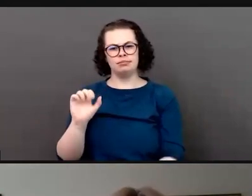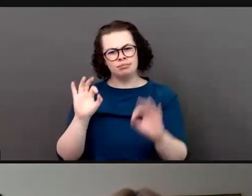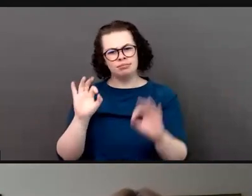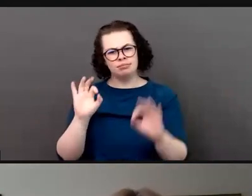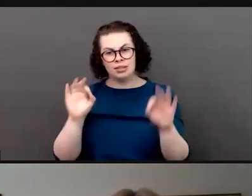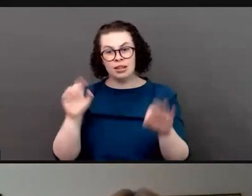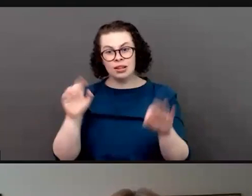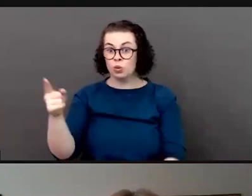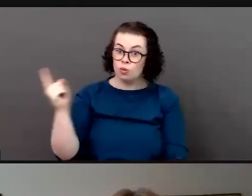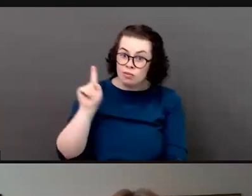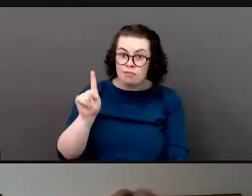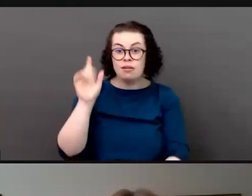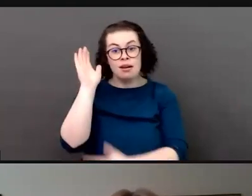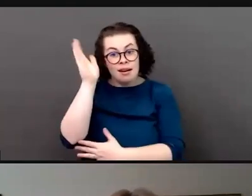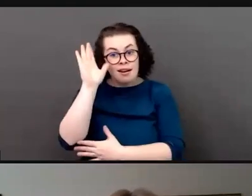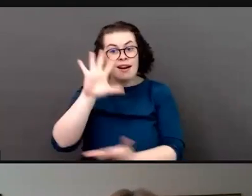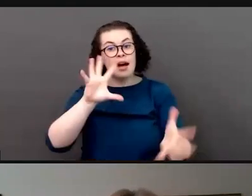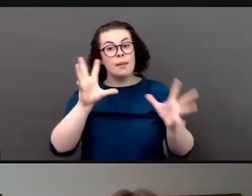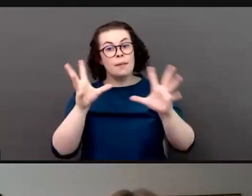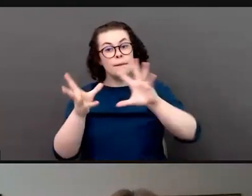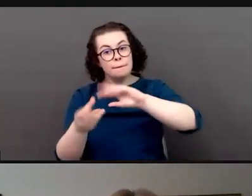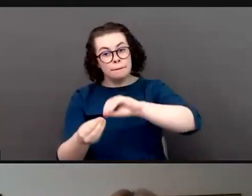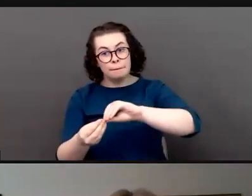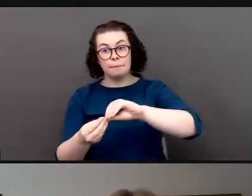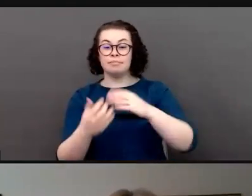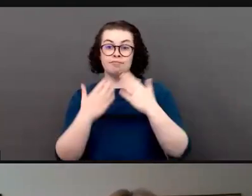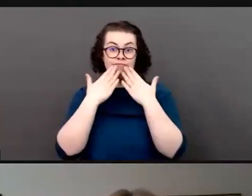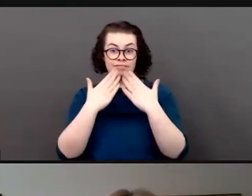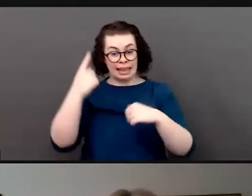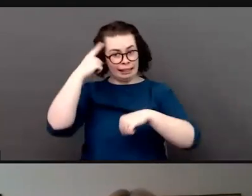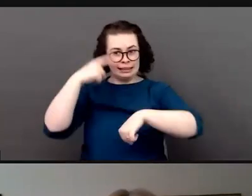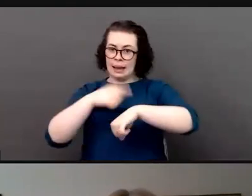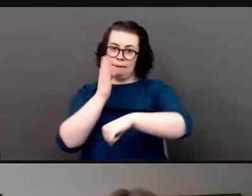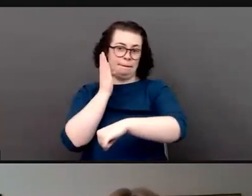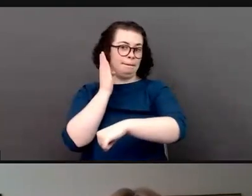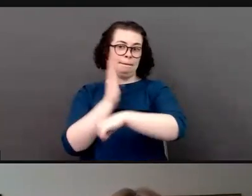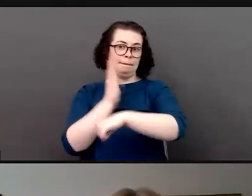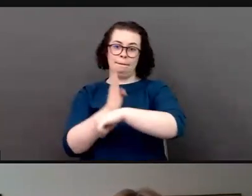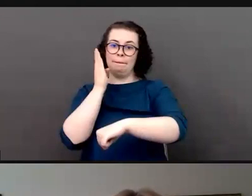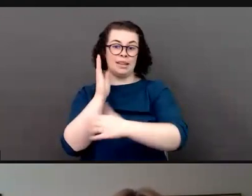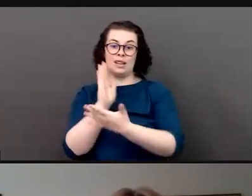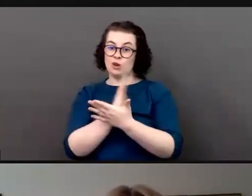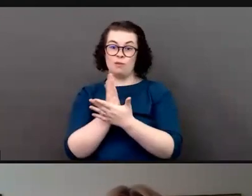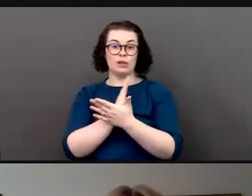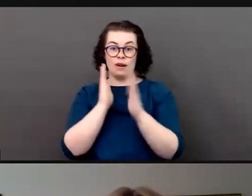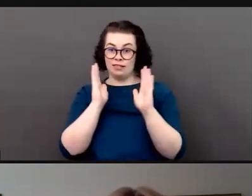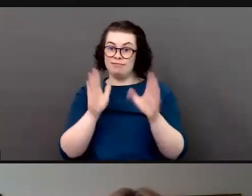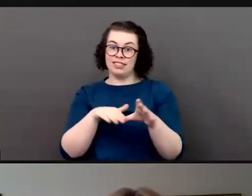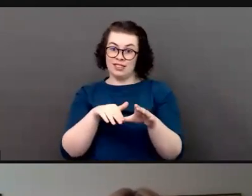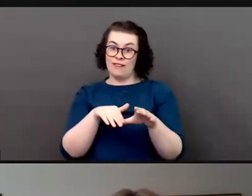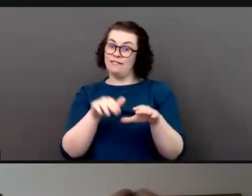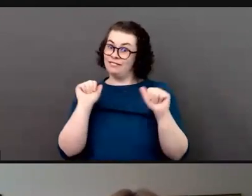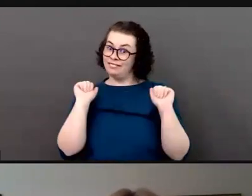closing the meeting. Thank you very much. I think we are really out of time, and the language interpreters are going to hate